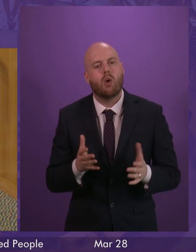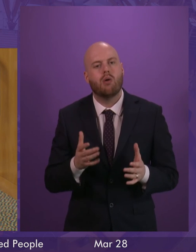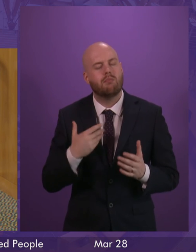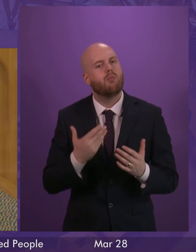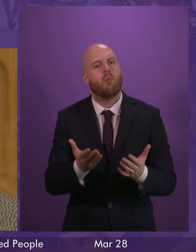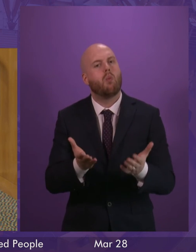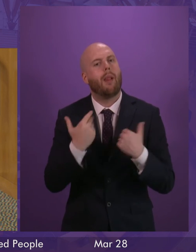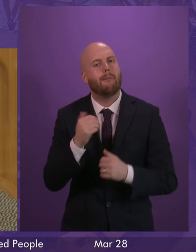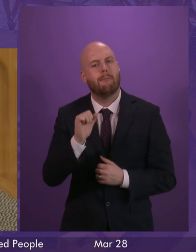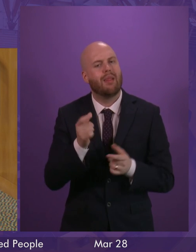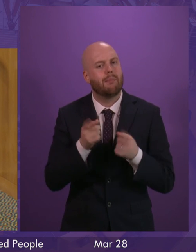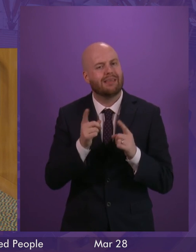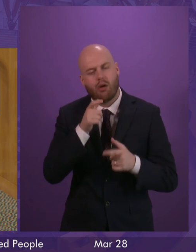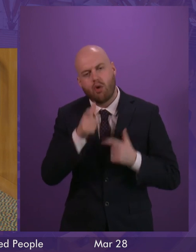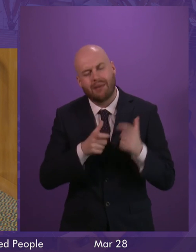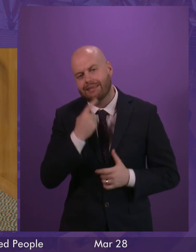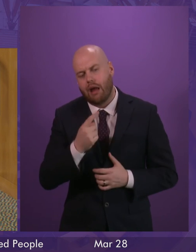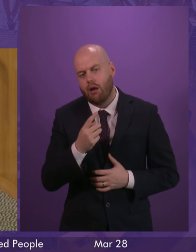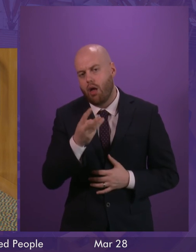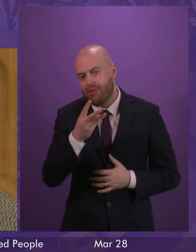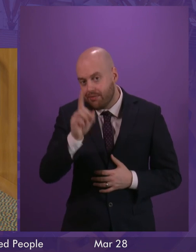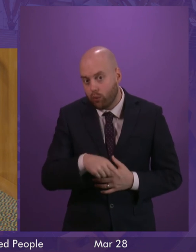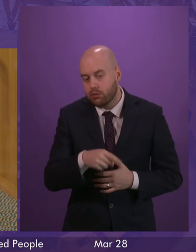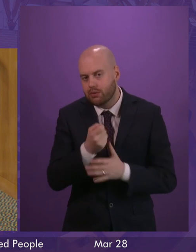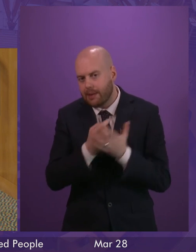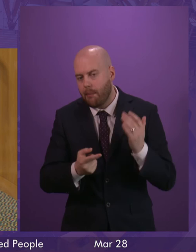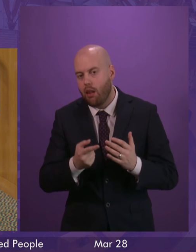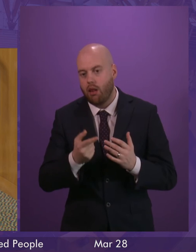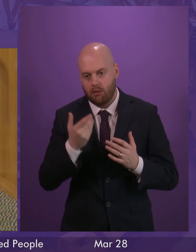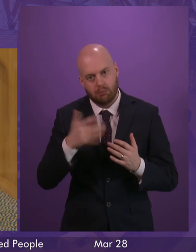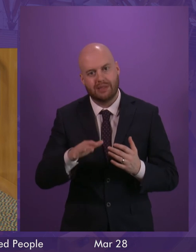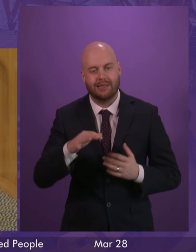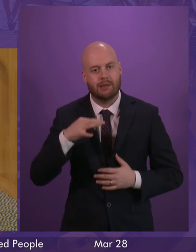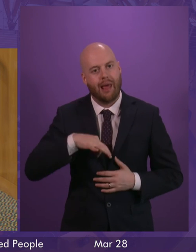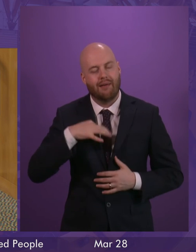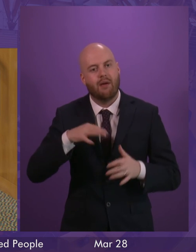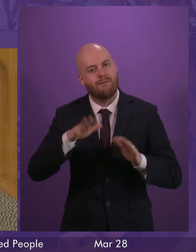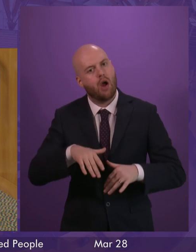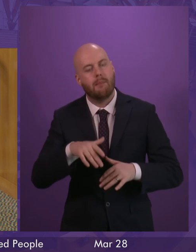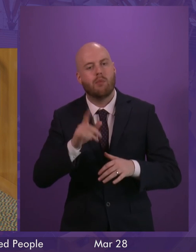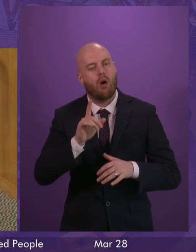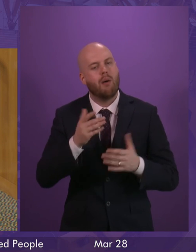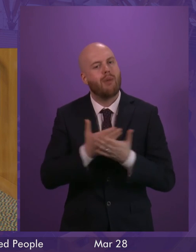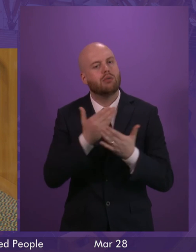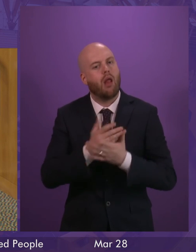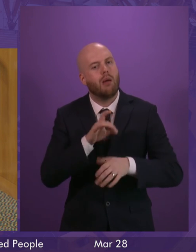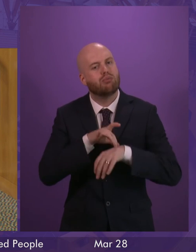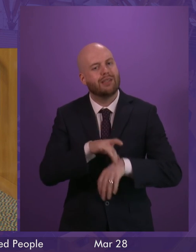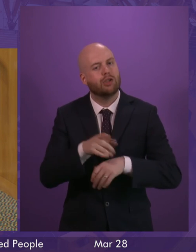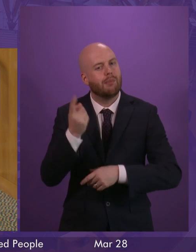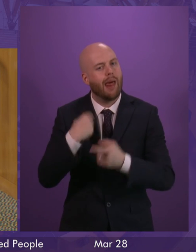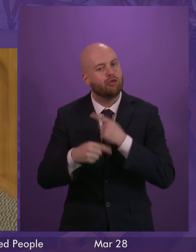the Minister's comments that 3,000 disabled individuals were benefiting from modern apprenticeship last year, and the internship is being expanded.